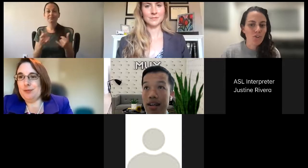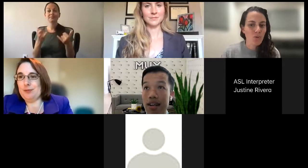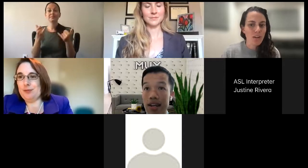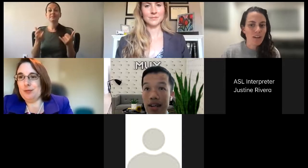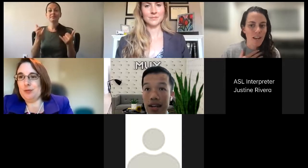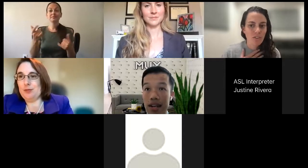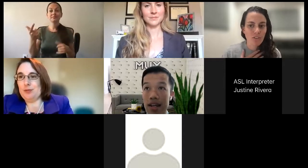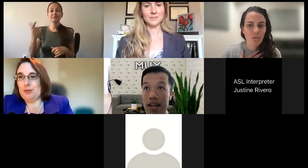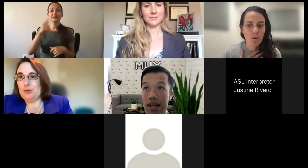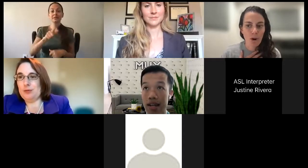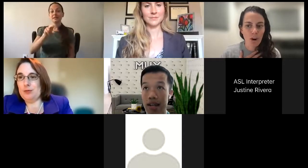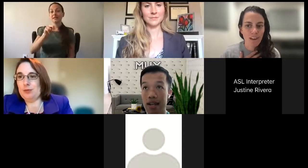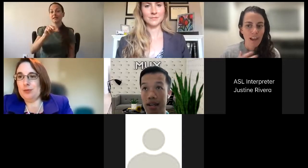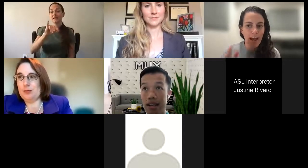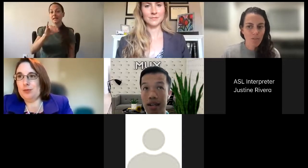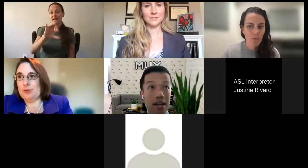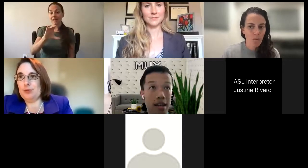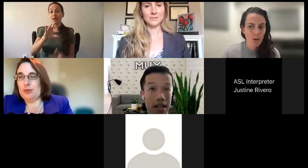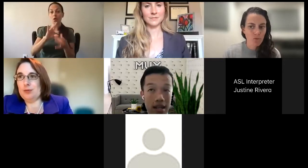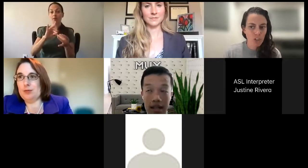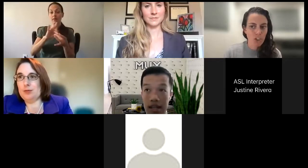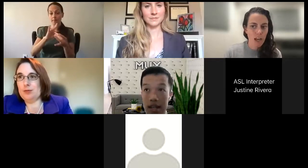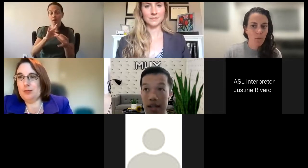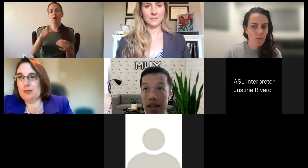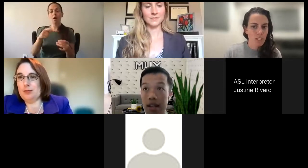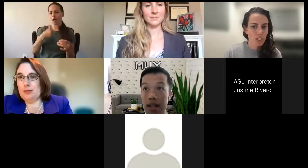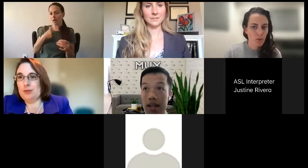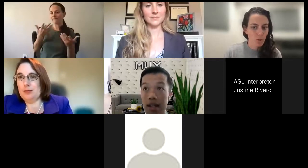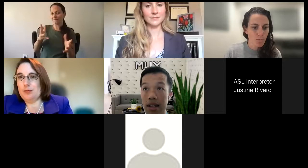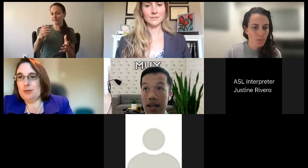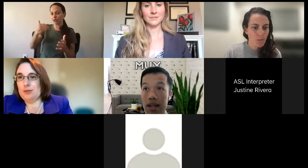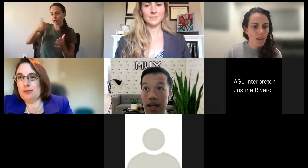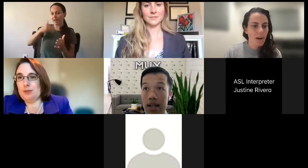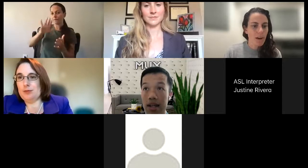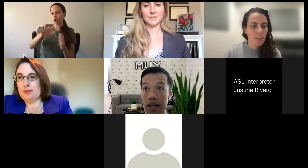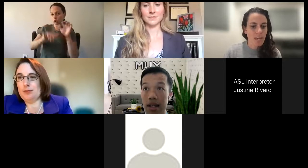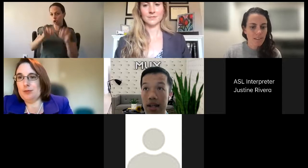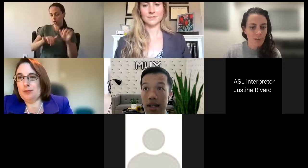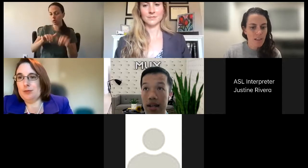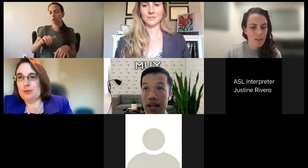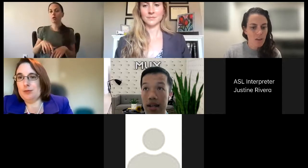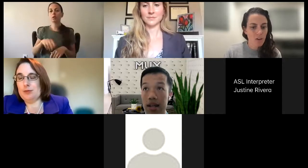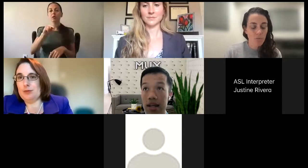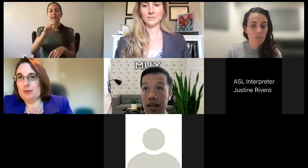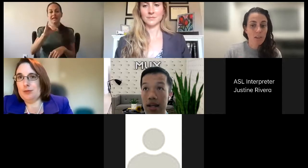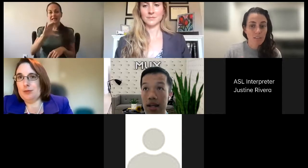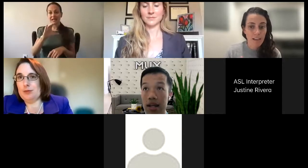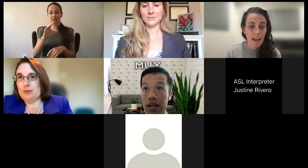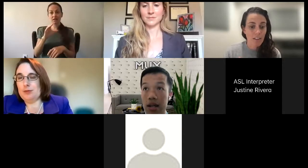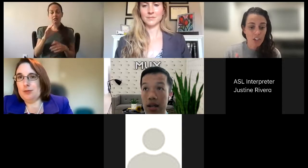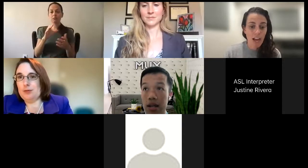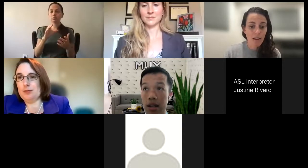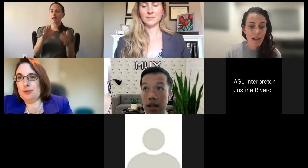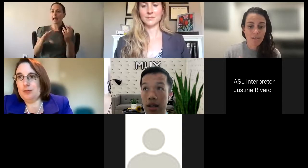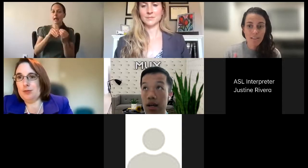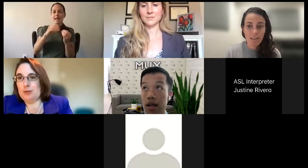turn to Nick's remarks. I have her remarks, which I will read to the group. Nick, is there anything, please add in